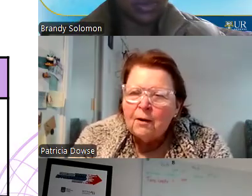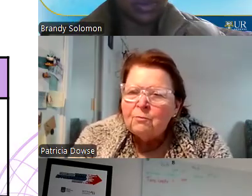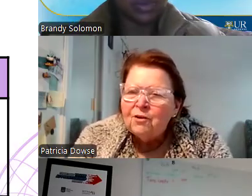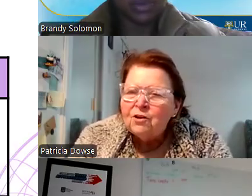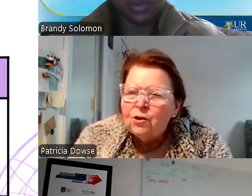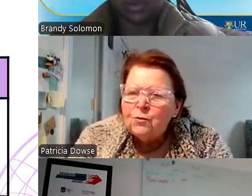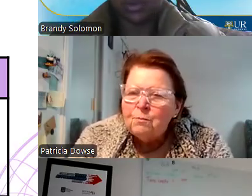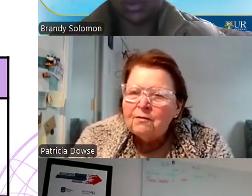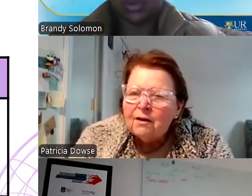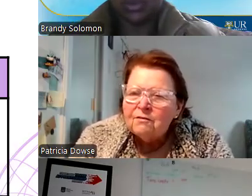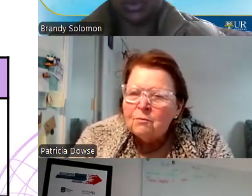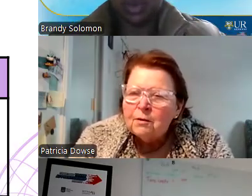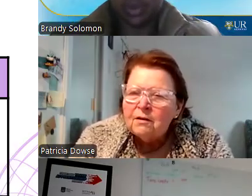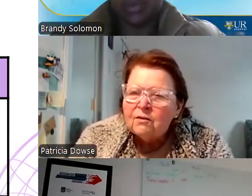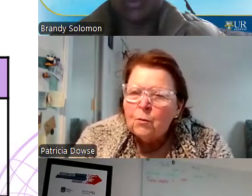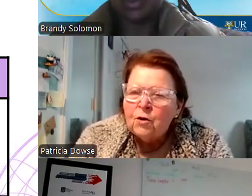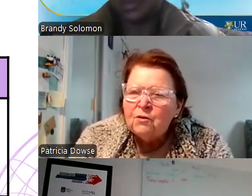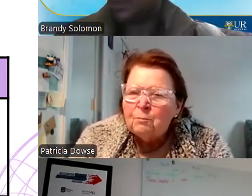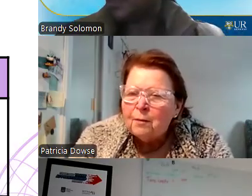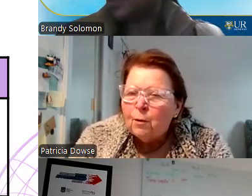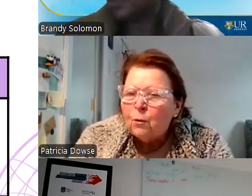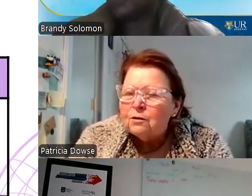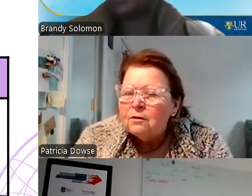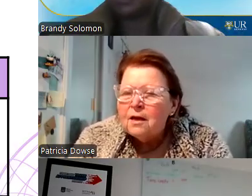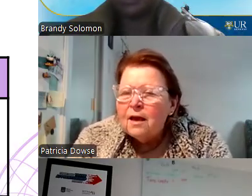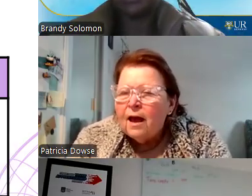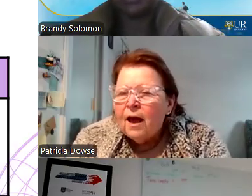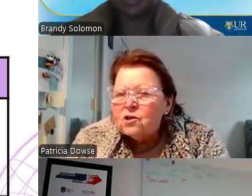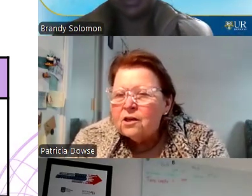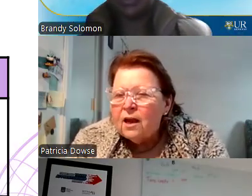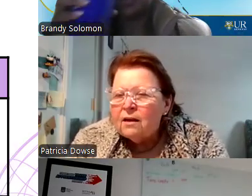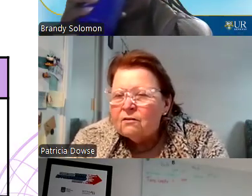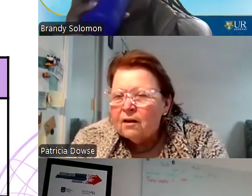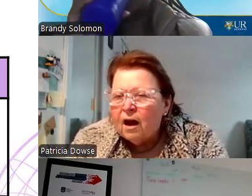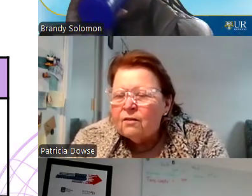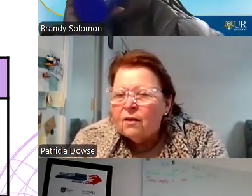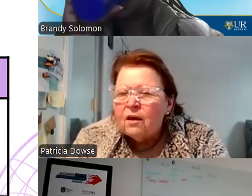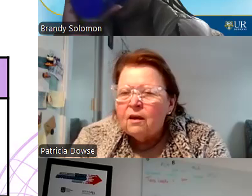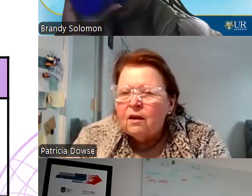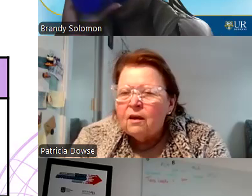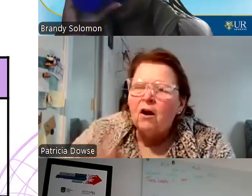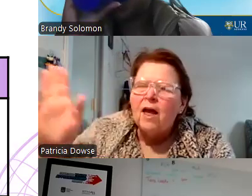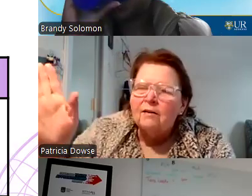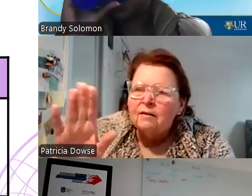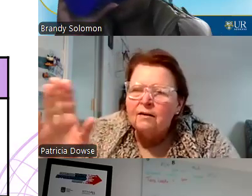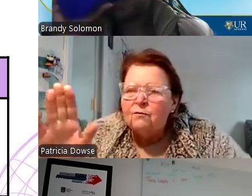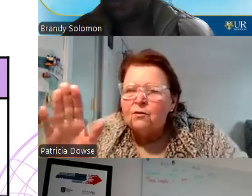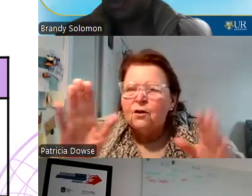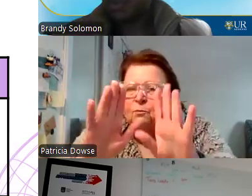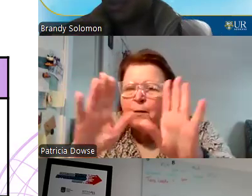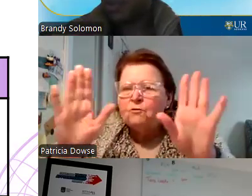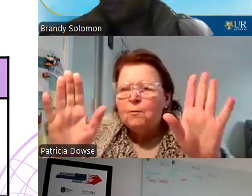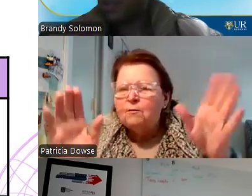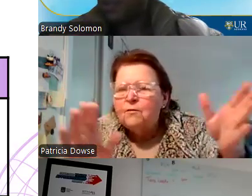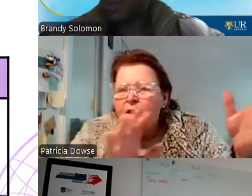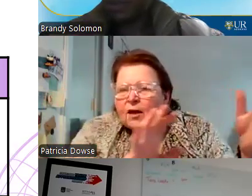and the spectrum does include mental health disabilities. Someone who is bipolar actually is on the far end. If you look